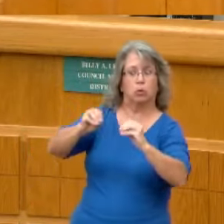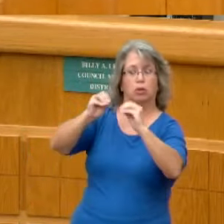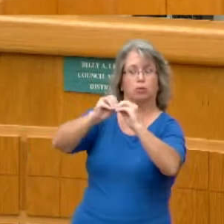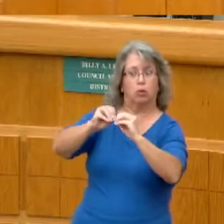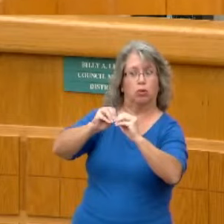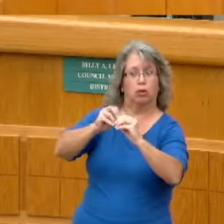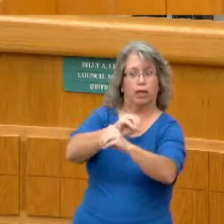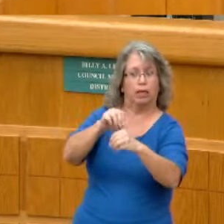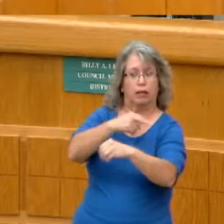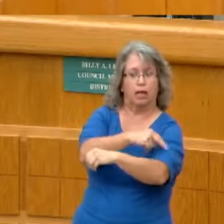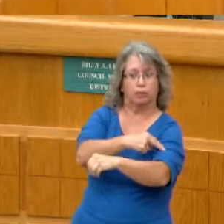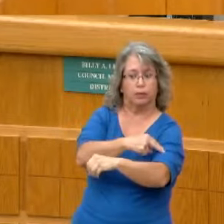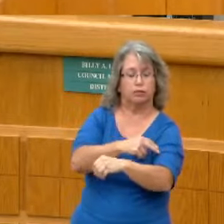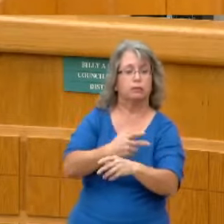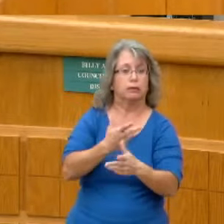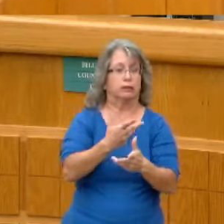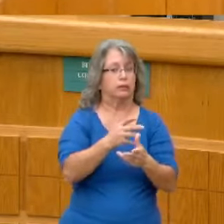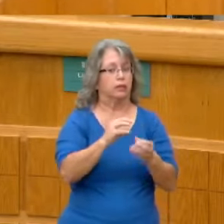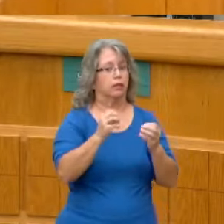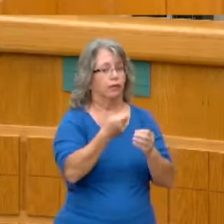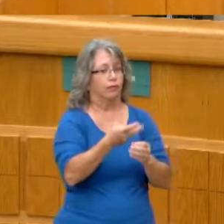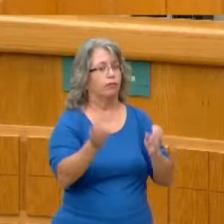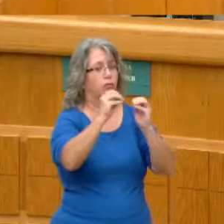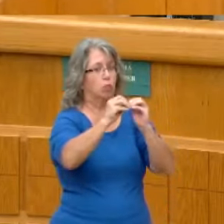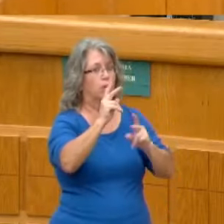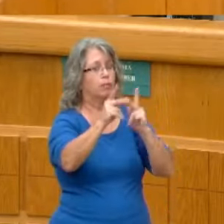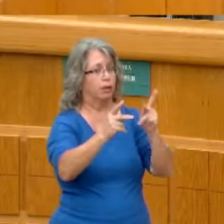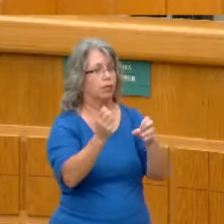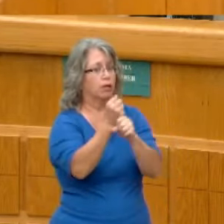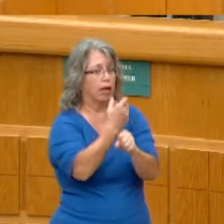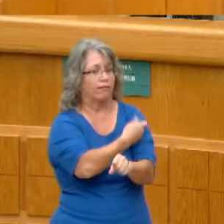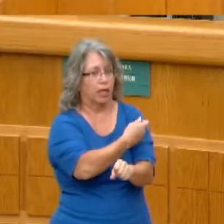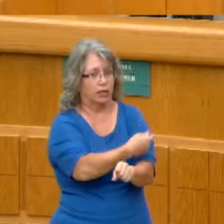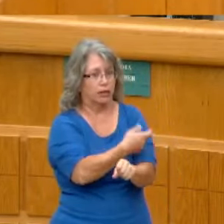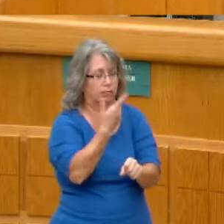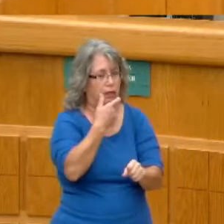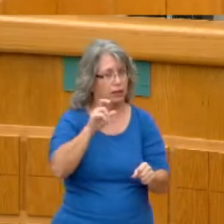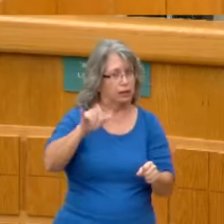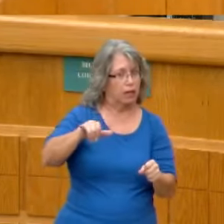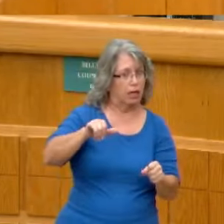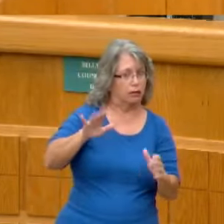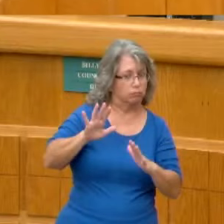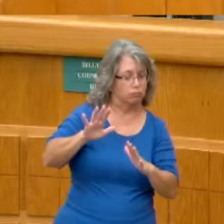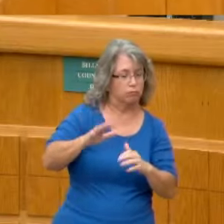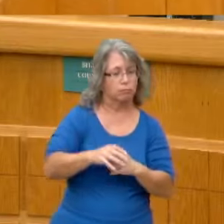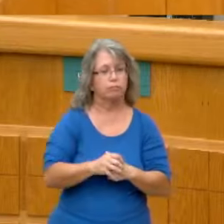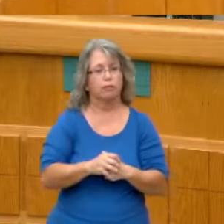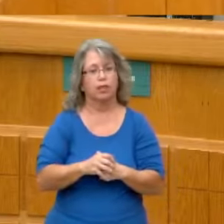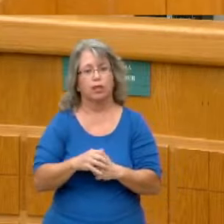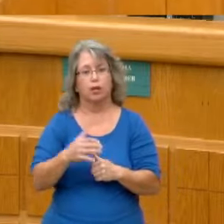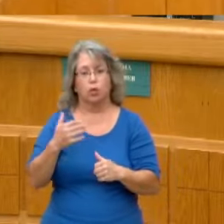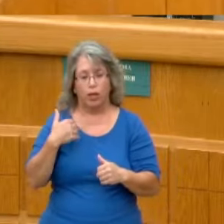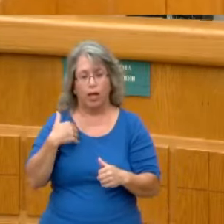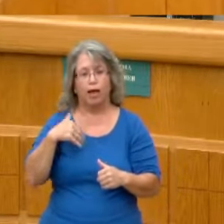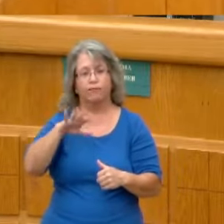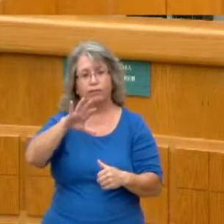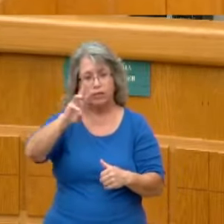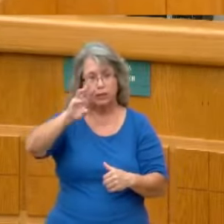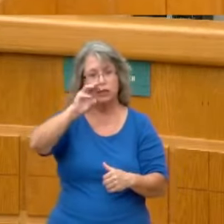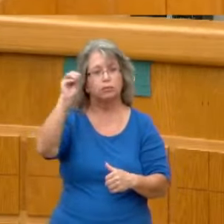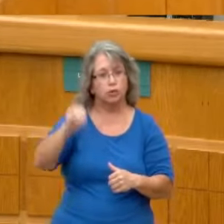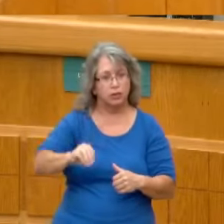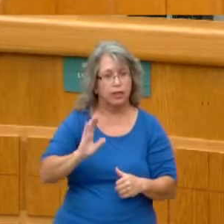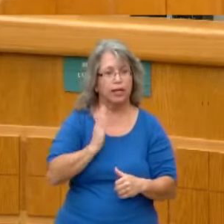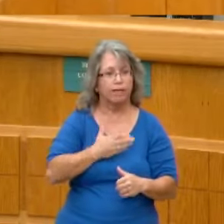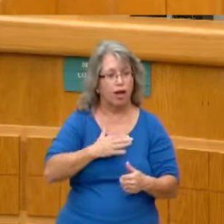Currently, we have, as the mayor mentioned, 55% of our community fully vaccinated. These are from those that are